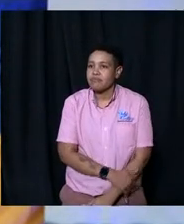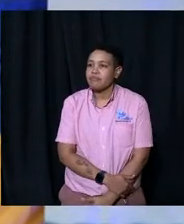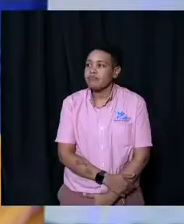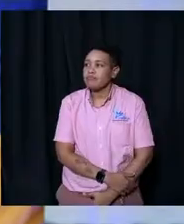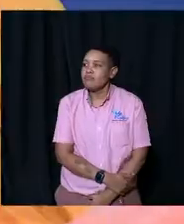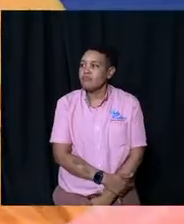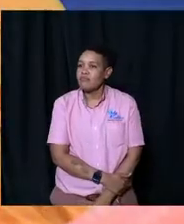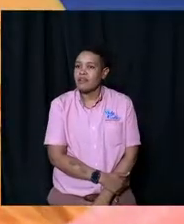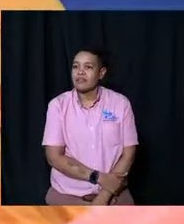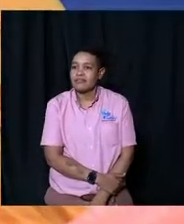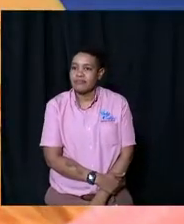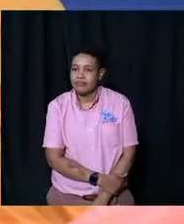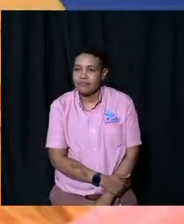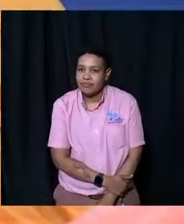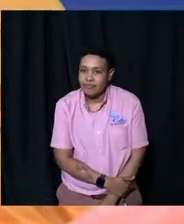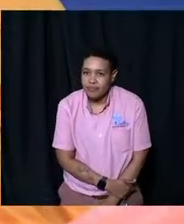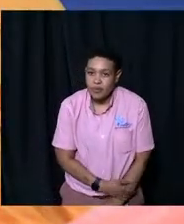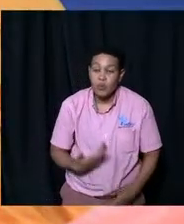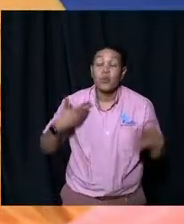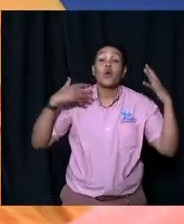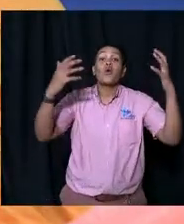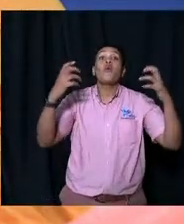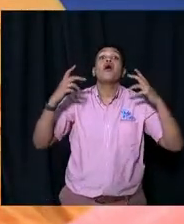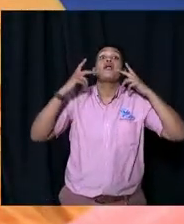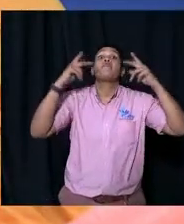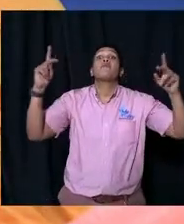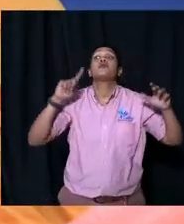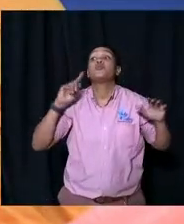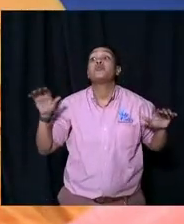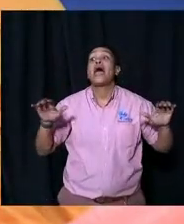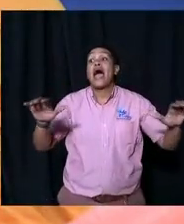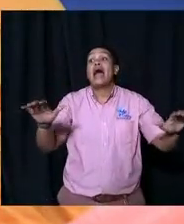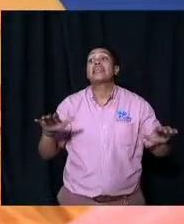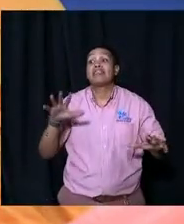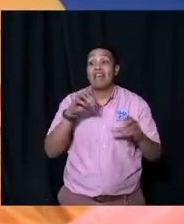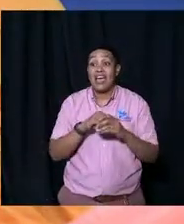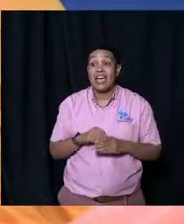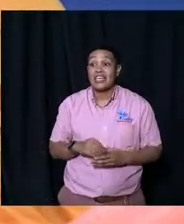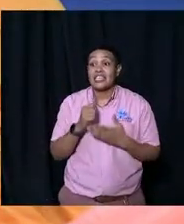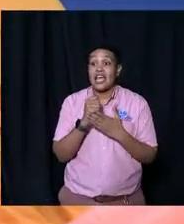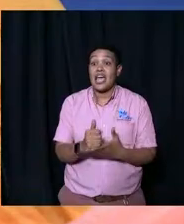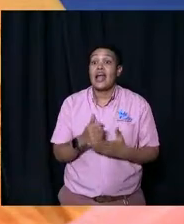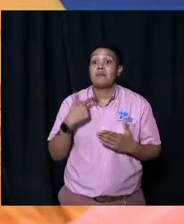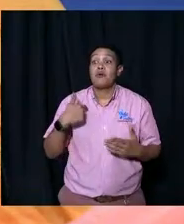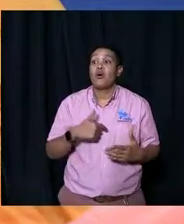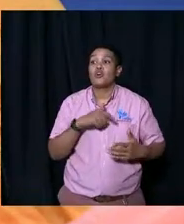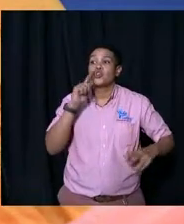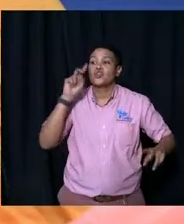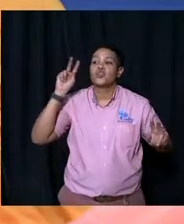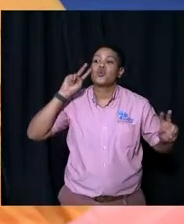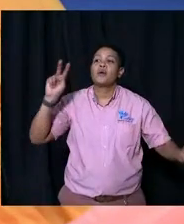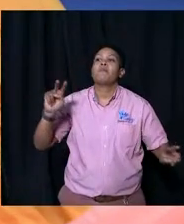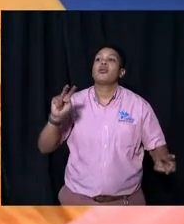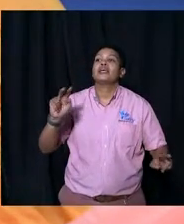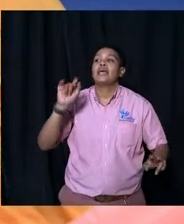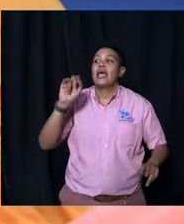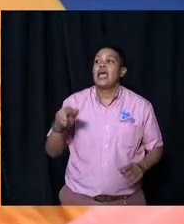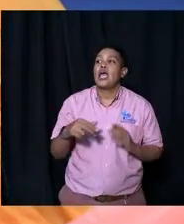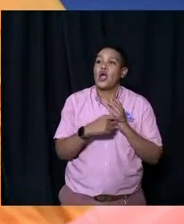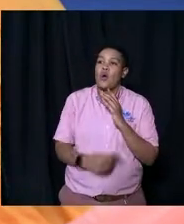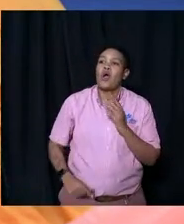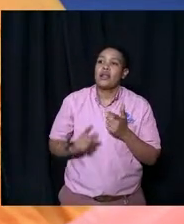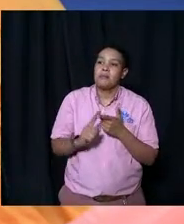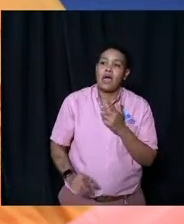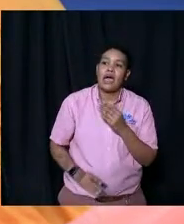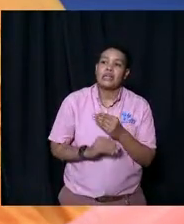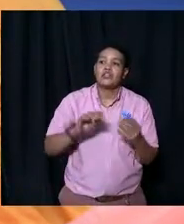So we want the public to be actively engaged in also helping us to monitor the air quality, but also